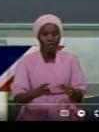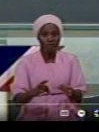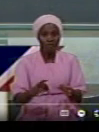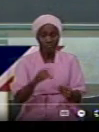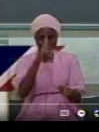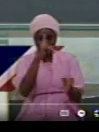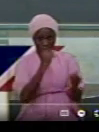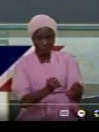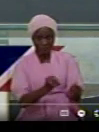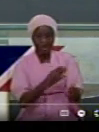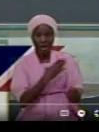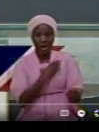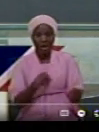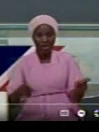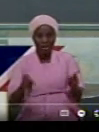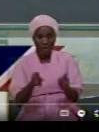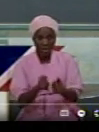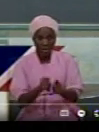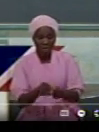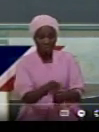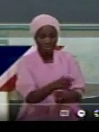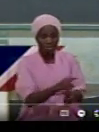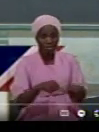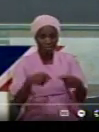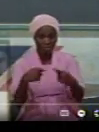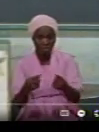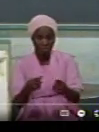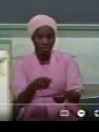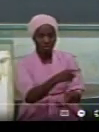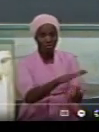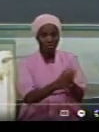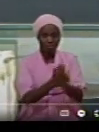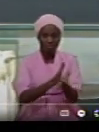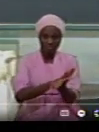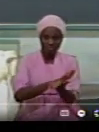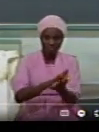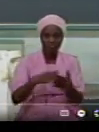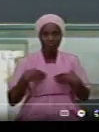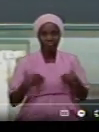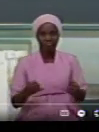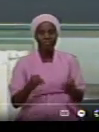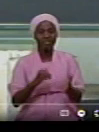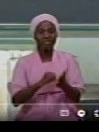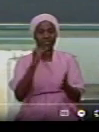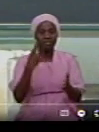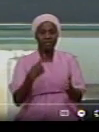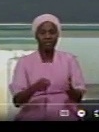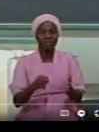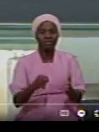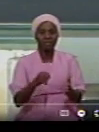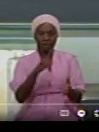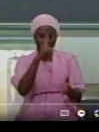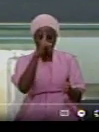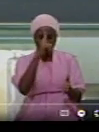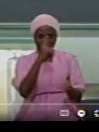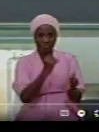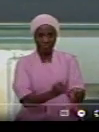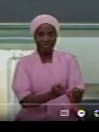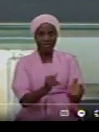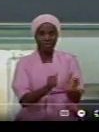were cleansed. It's the faith. The faith that is demonstrated